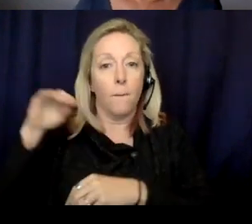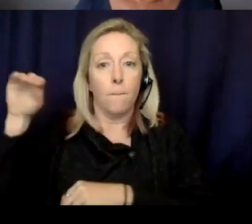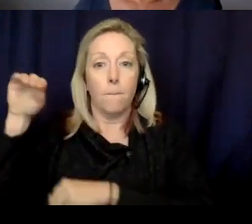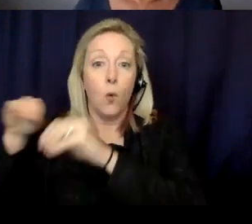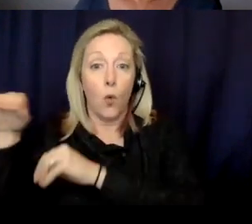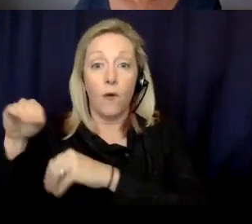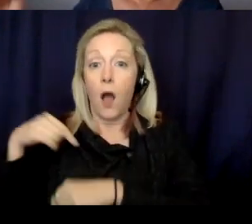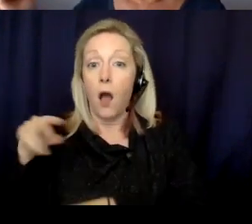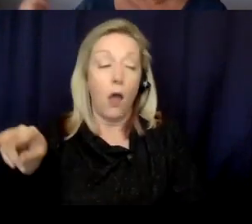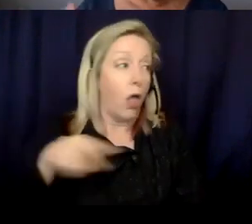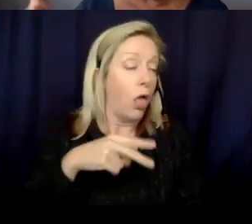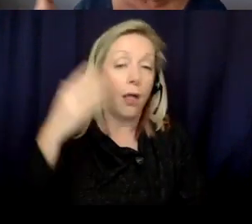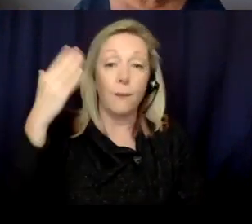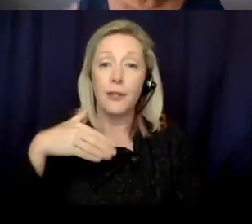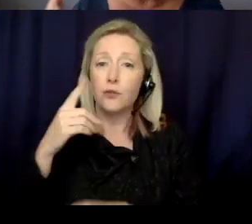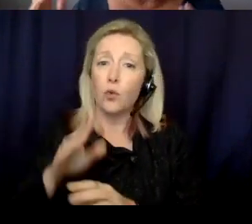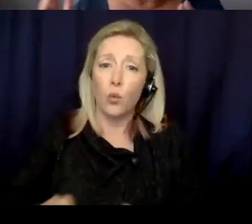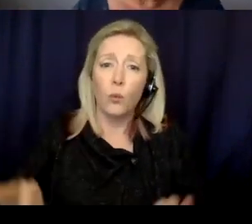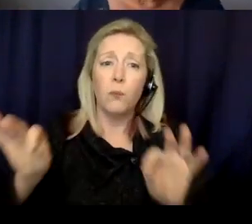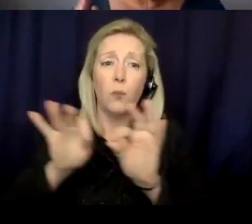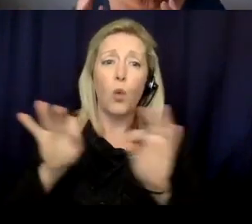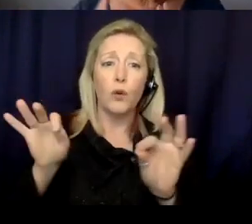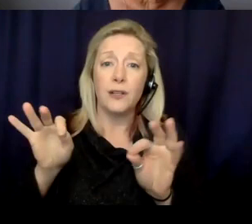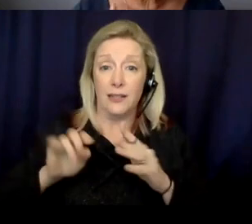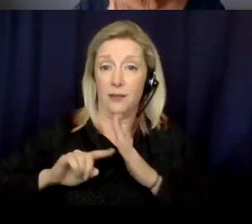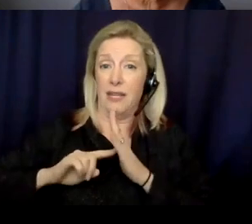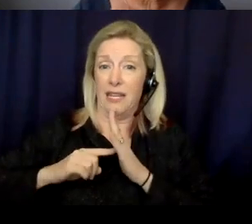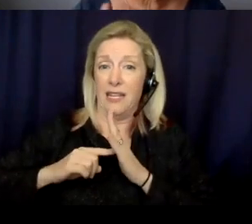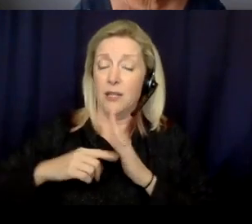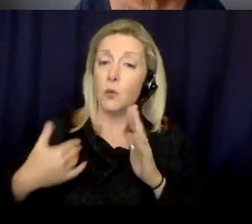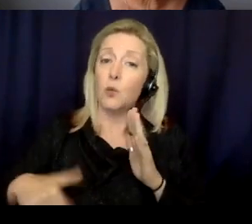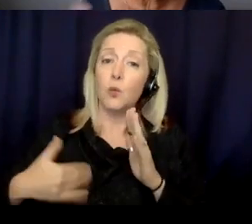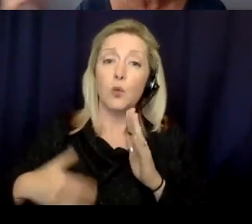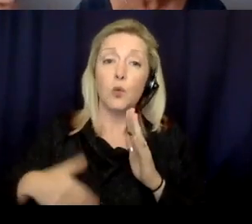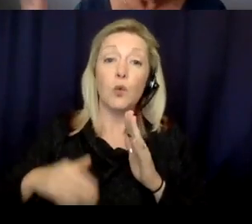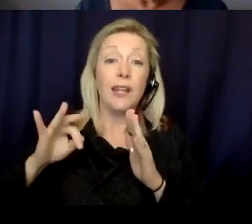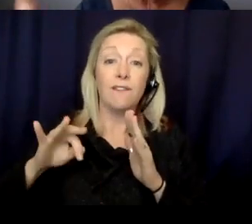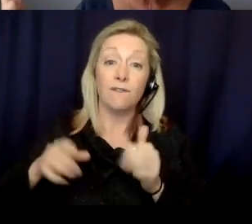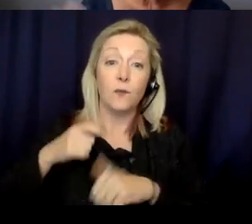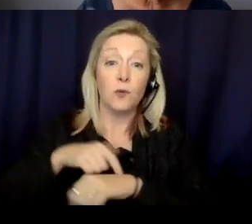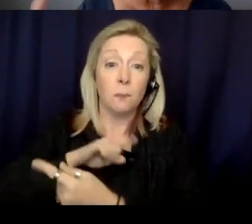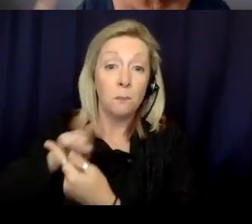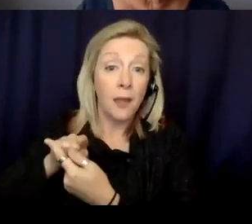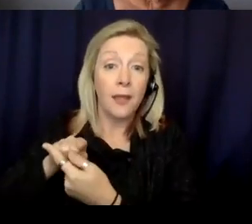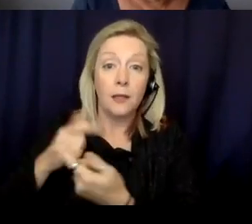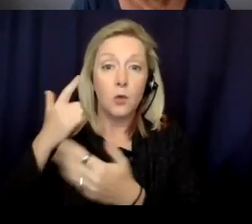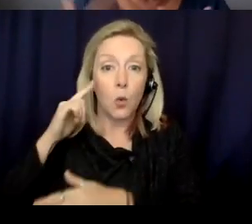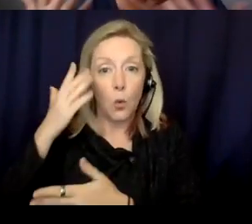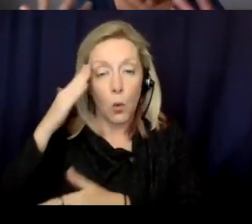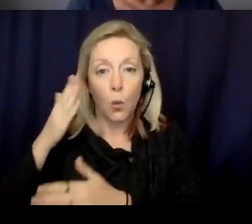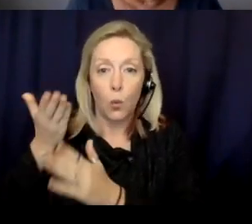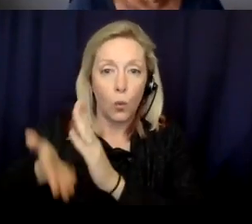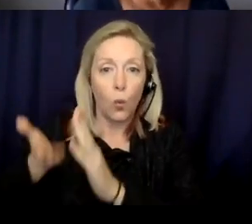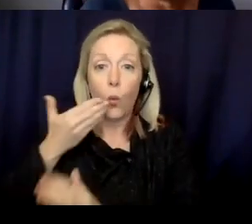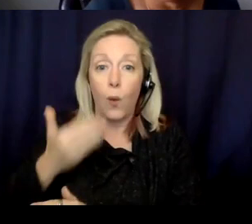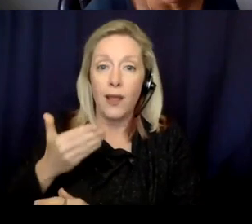movement. So it's really important at first, especially if you don't know them well, that you start looking at that. Now, no